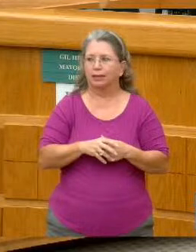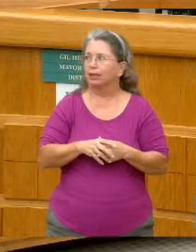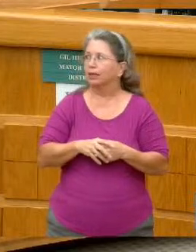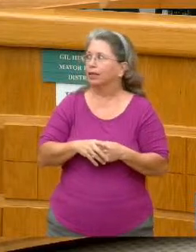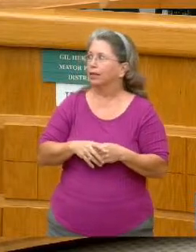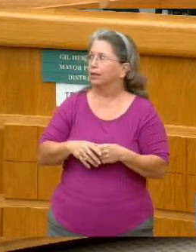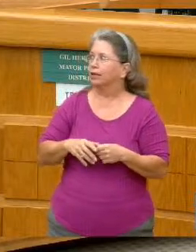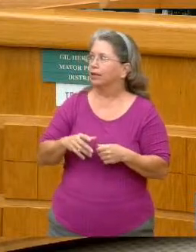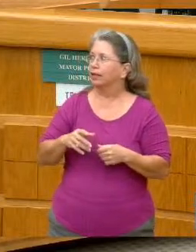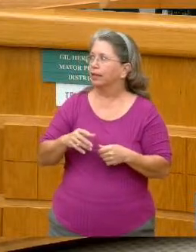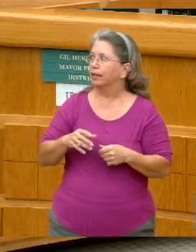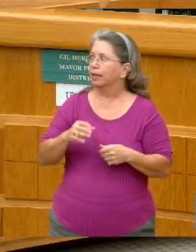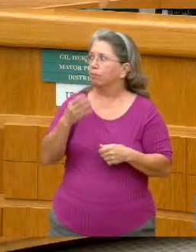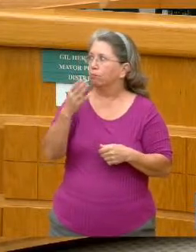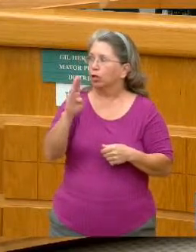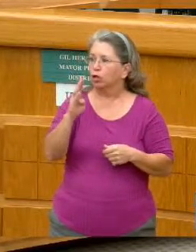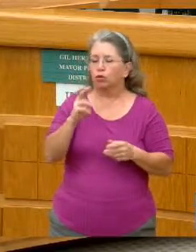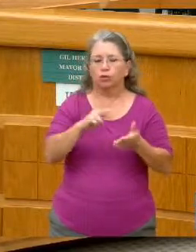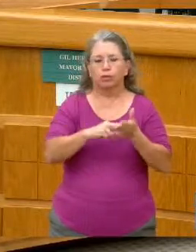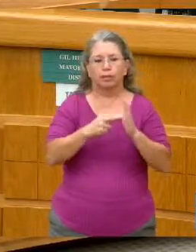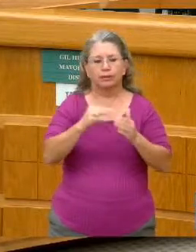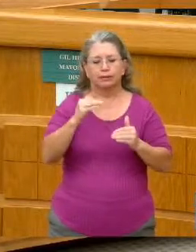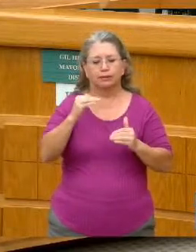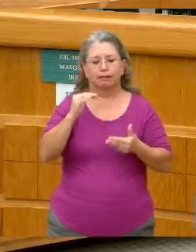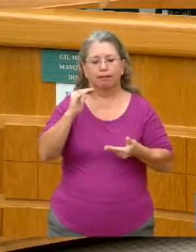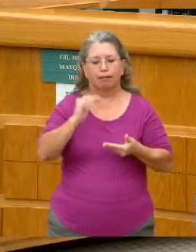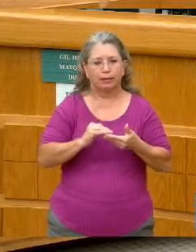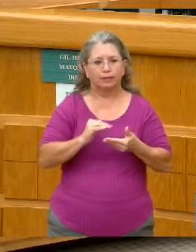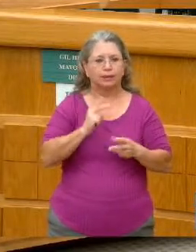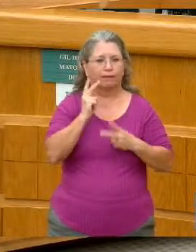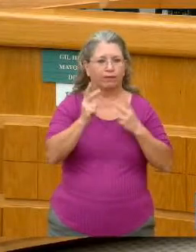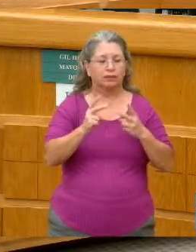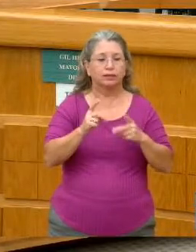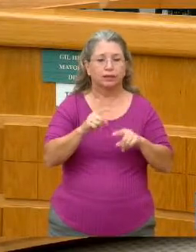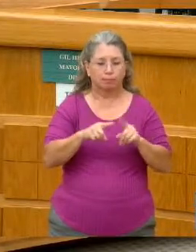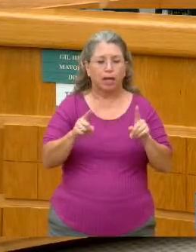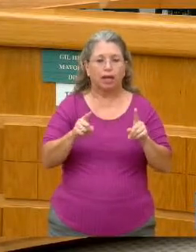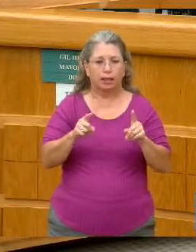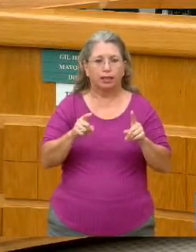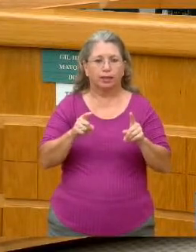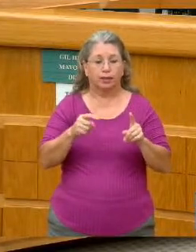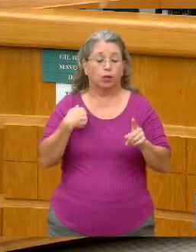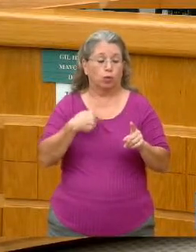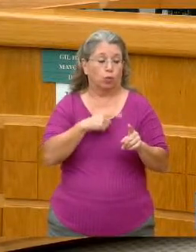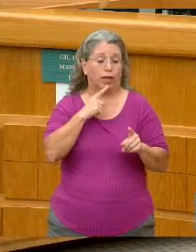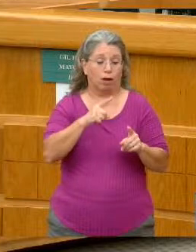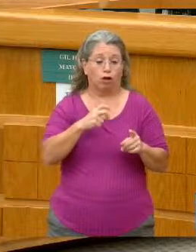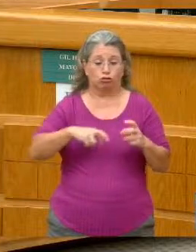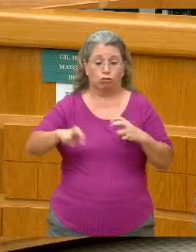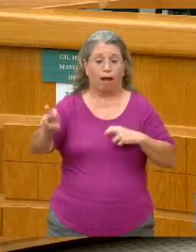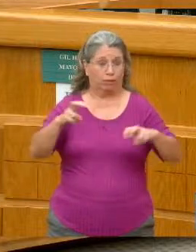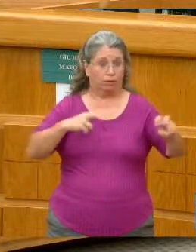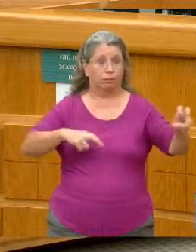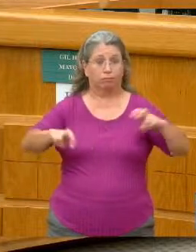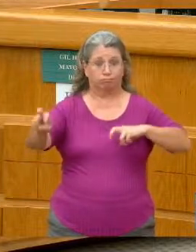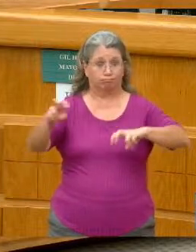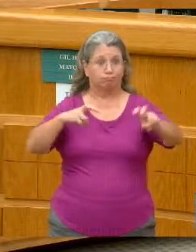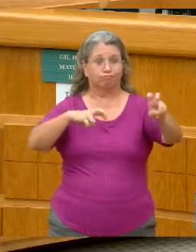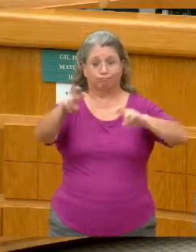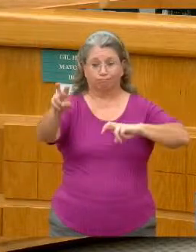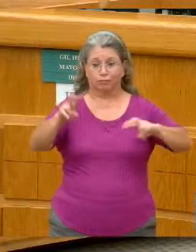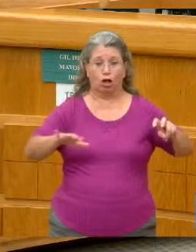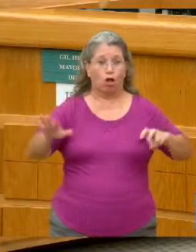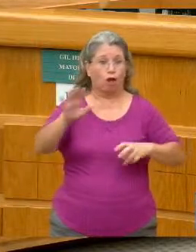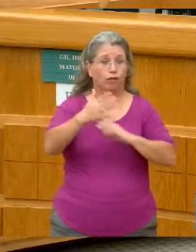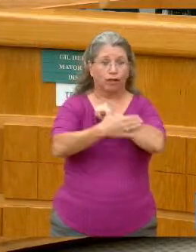you have fewer estimated visits. But make no mistake that we're going all over the country, potentially